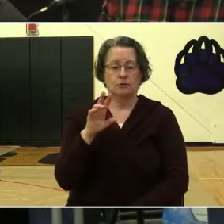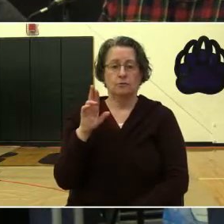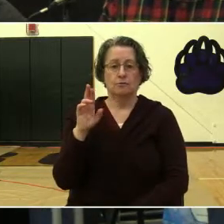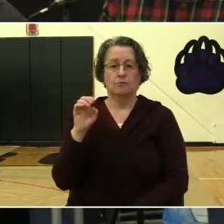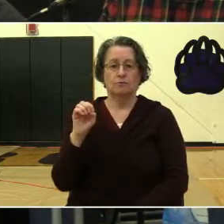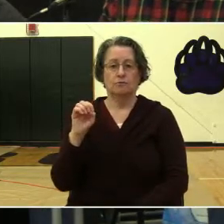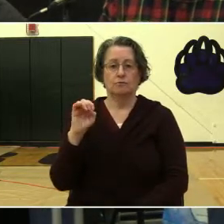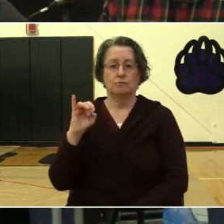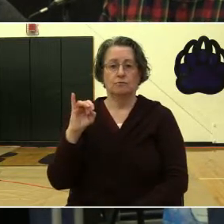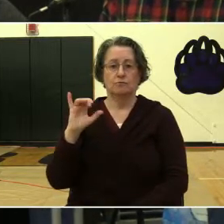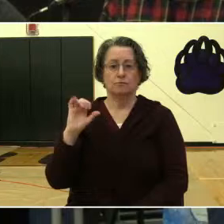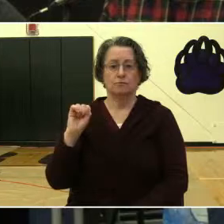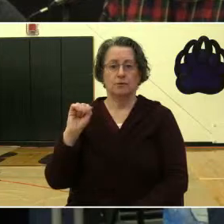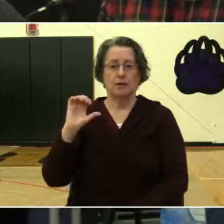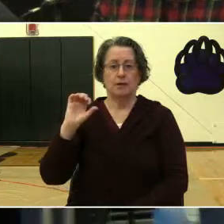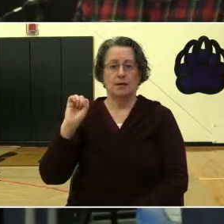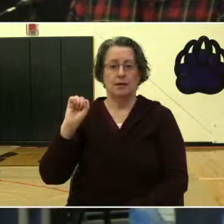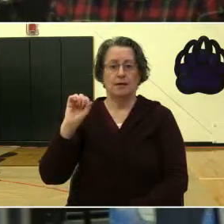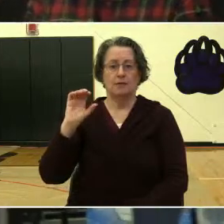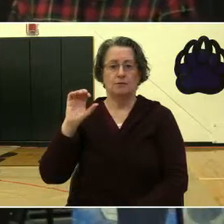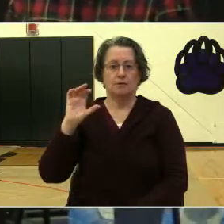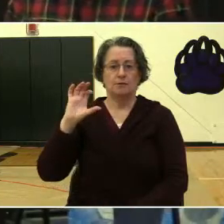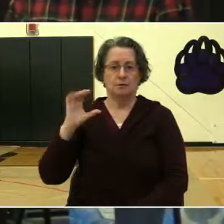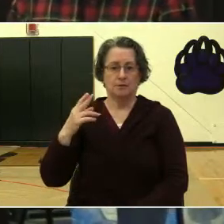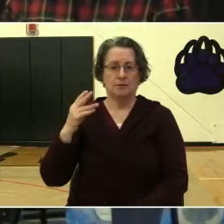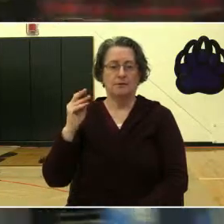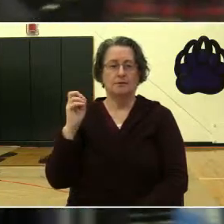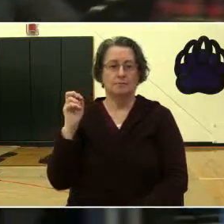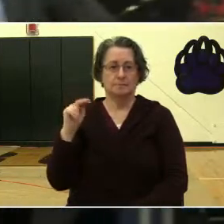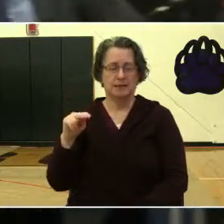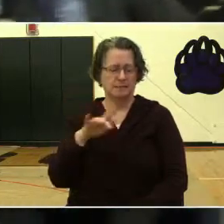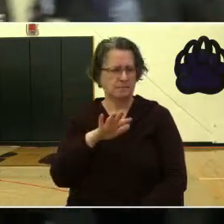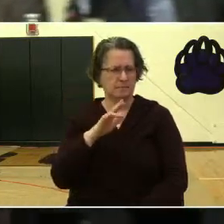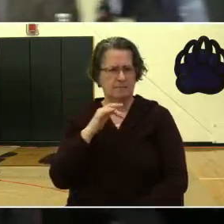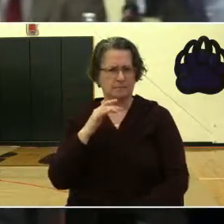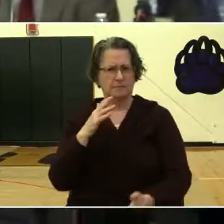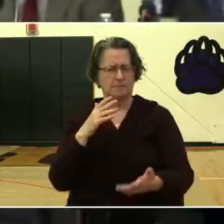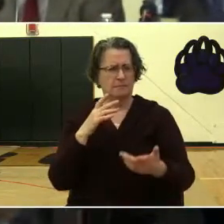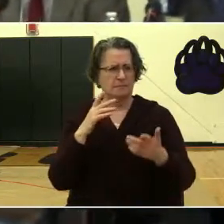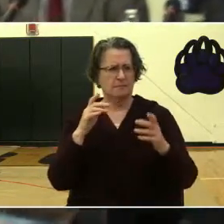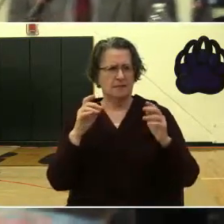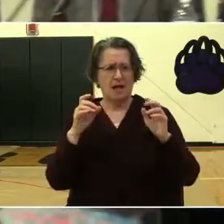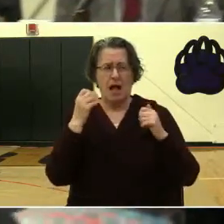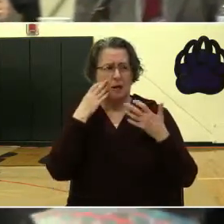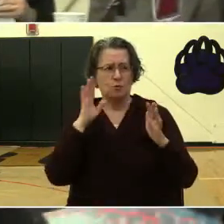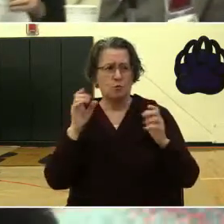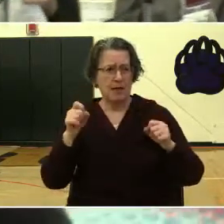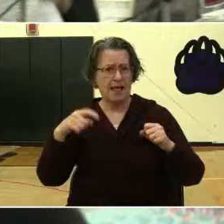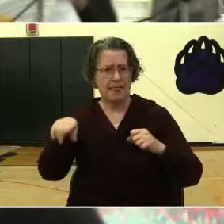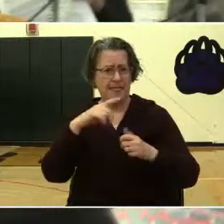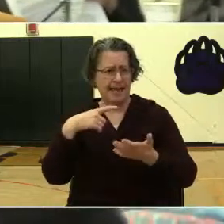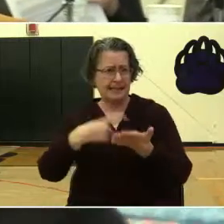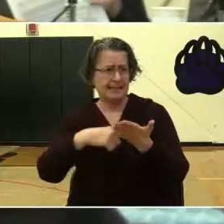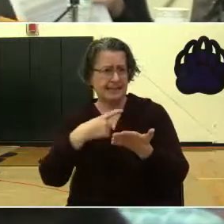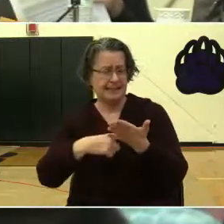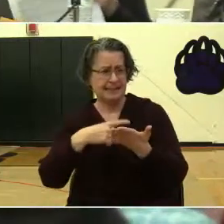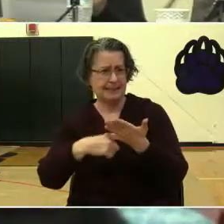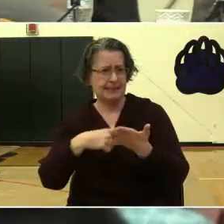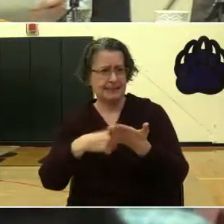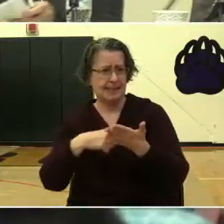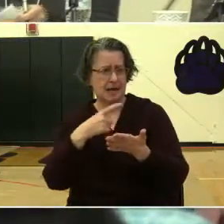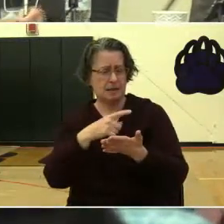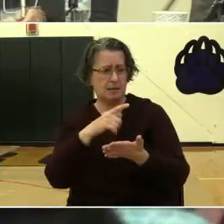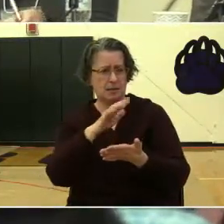don't know whether the appeal of your ruling is debatable or Not by the body I'm